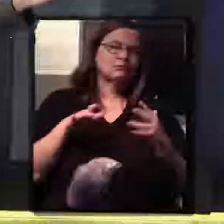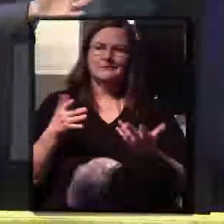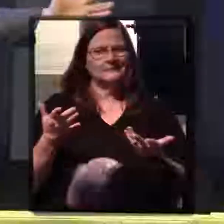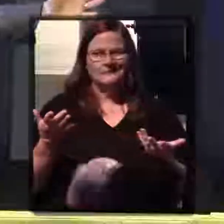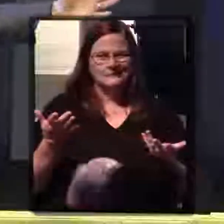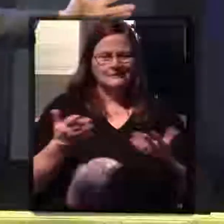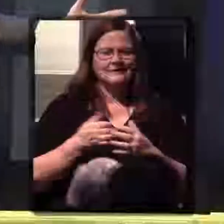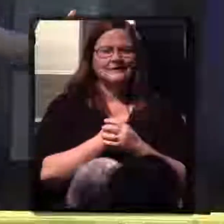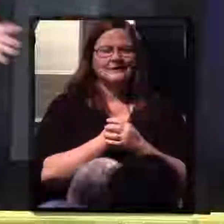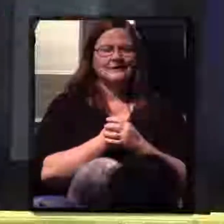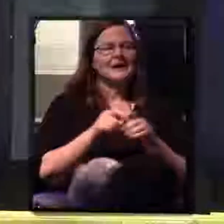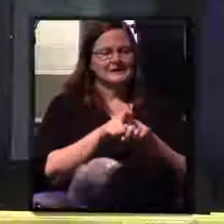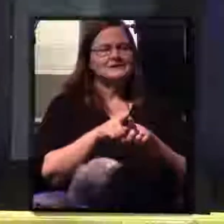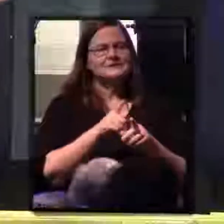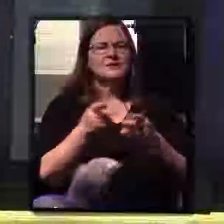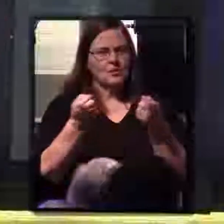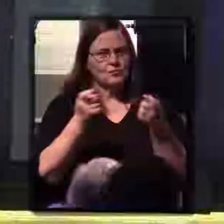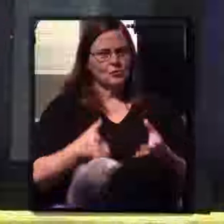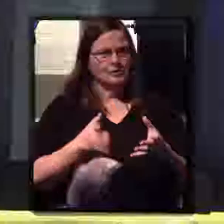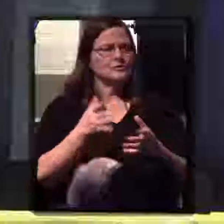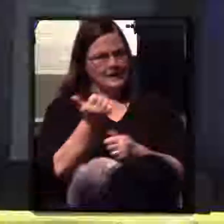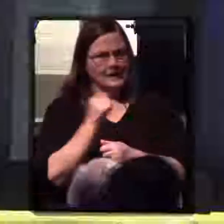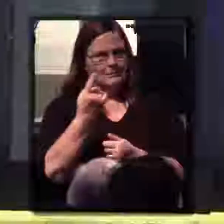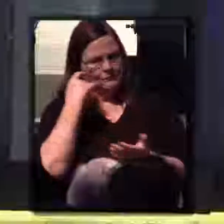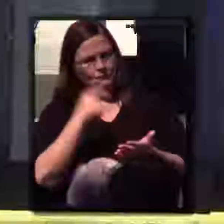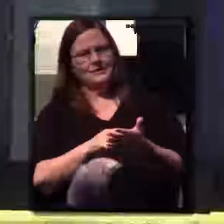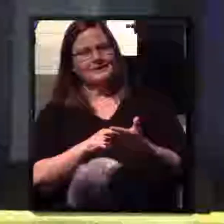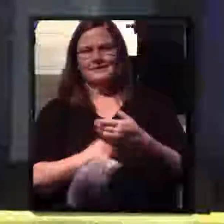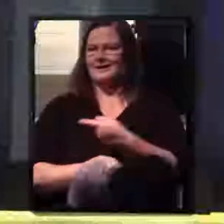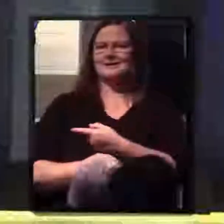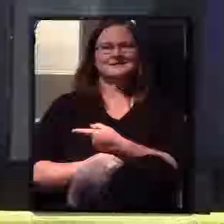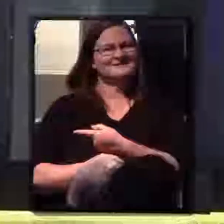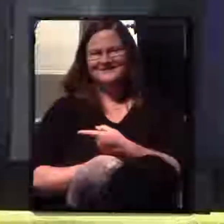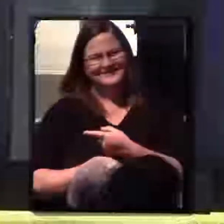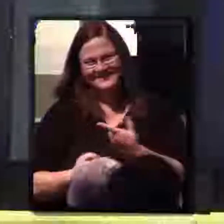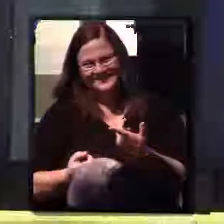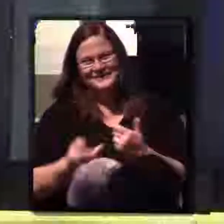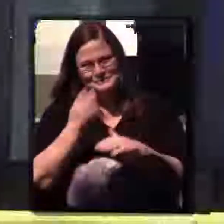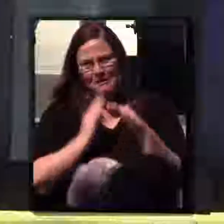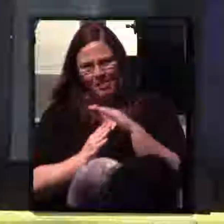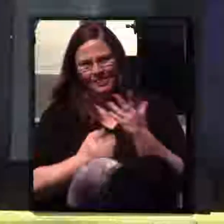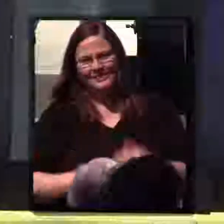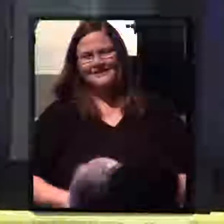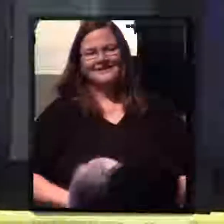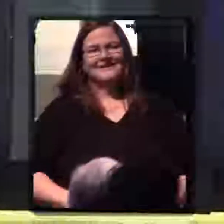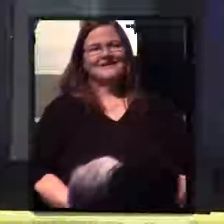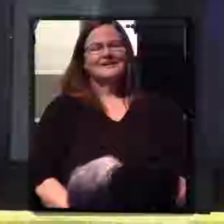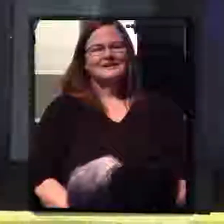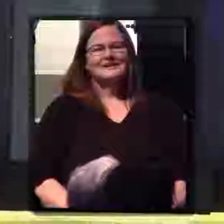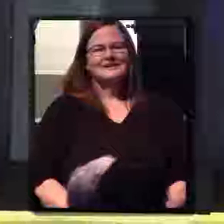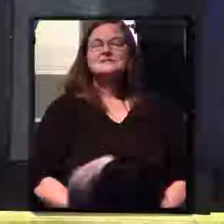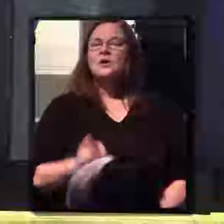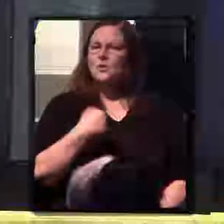that attracted hordes of people to him as a ruler that anyone would recognize